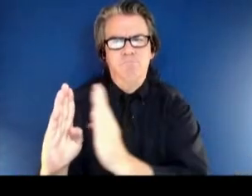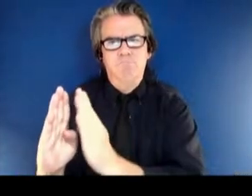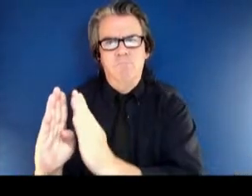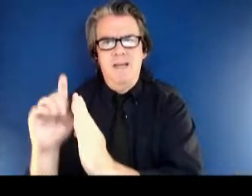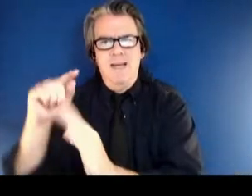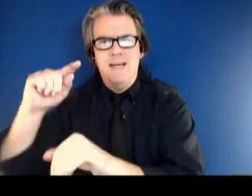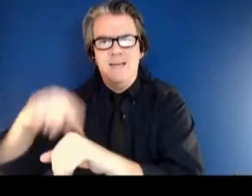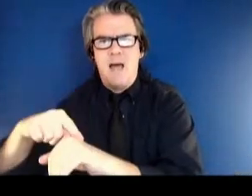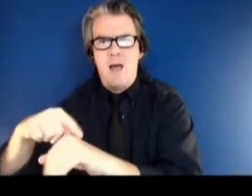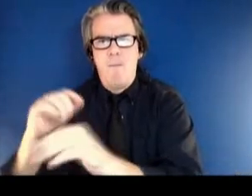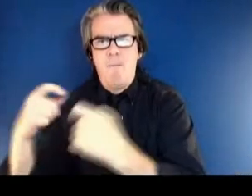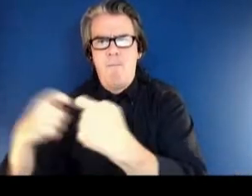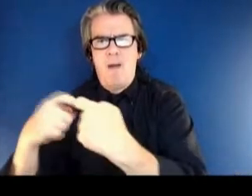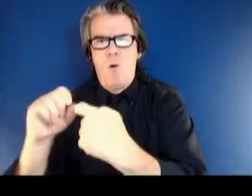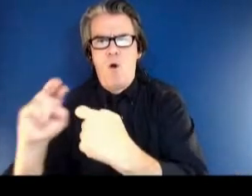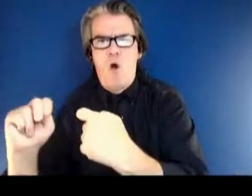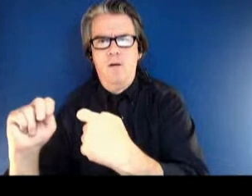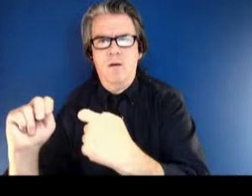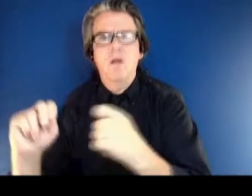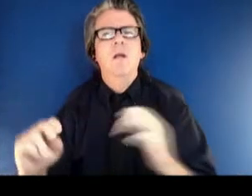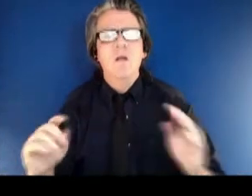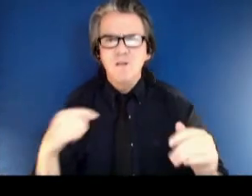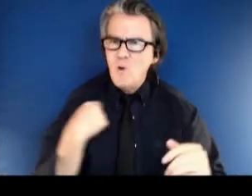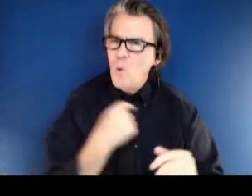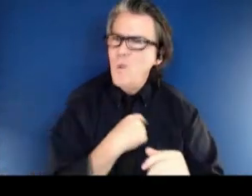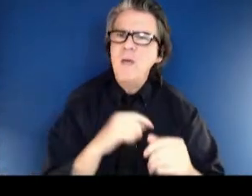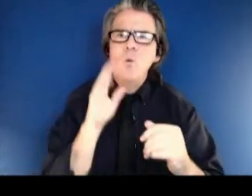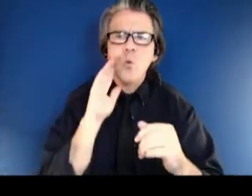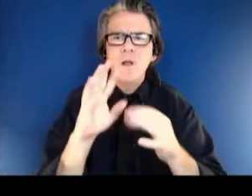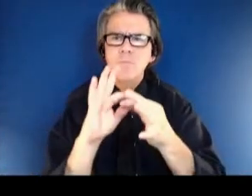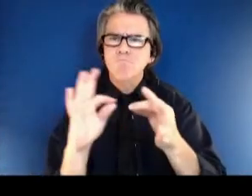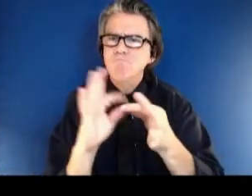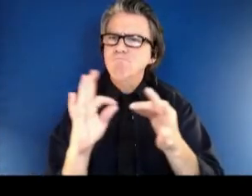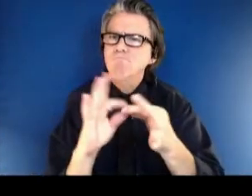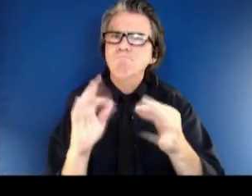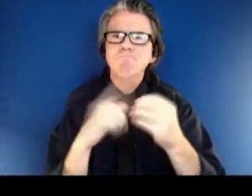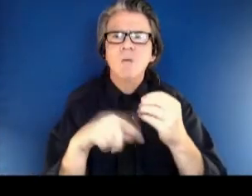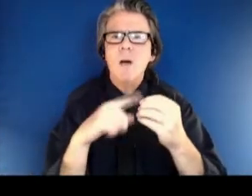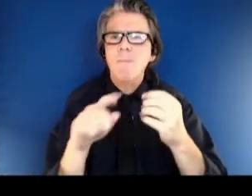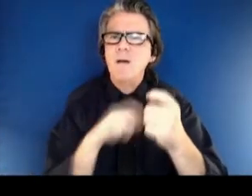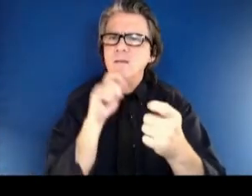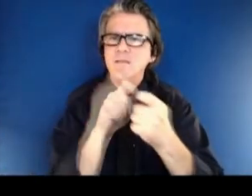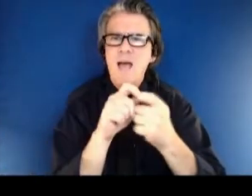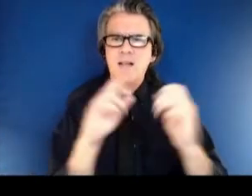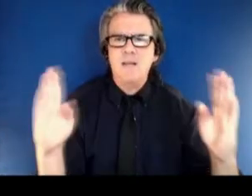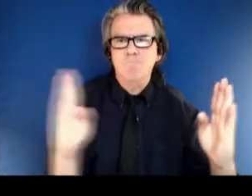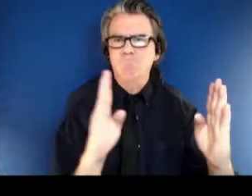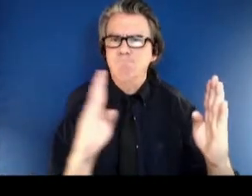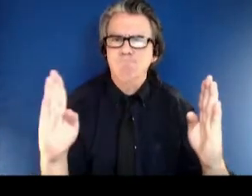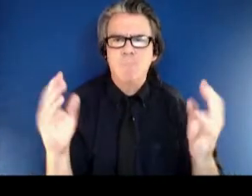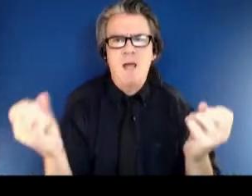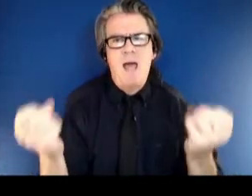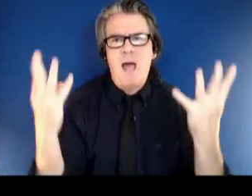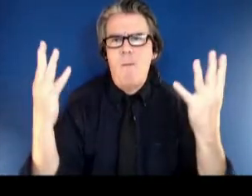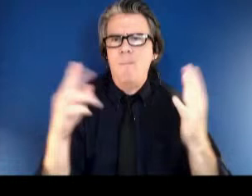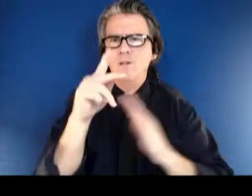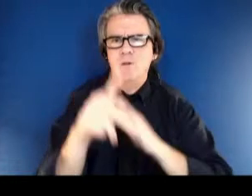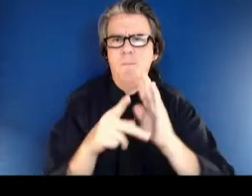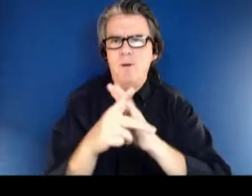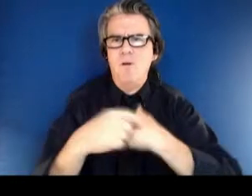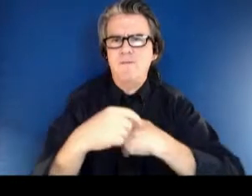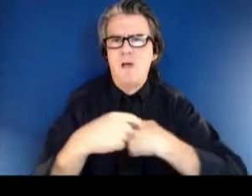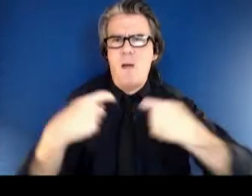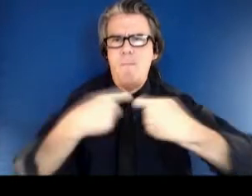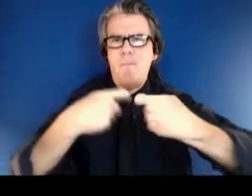plan accordingly. They also include links to be able to obtain more information on additional resources, and they're available